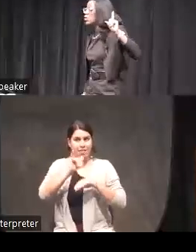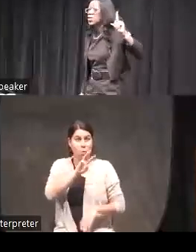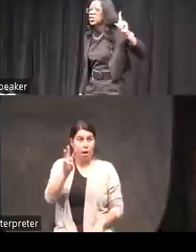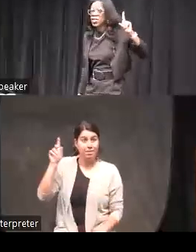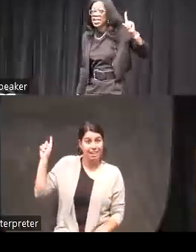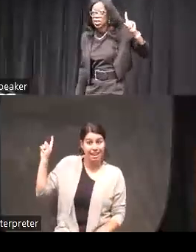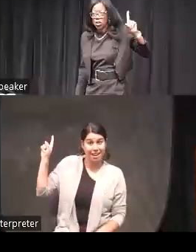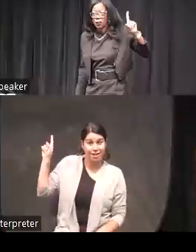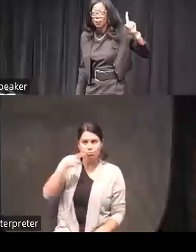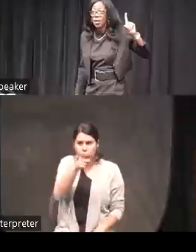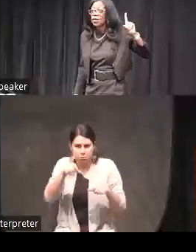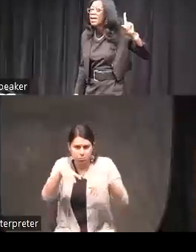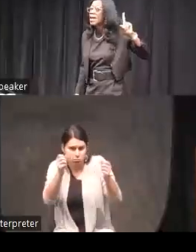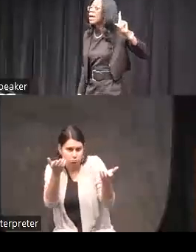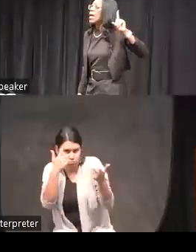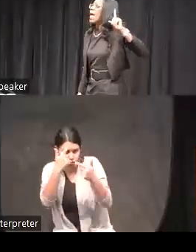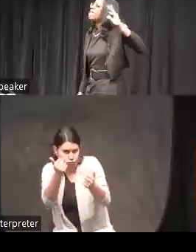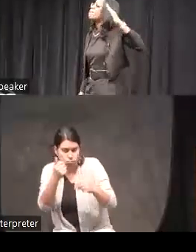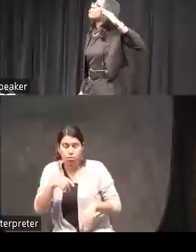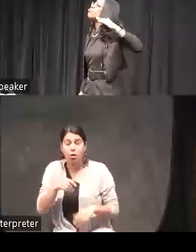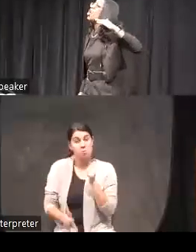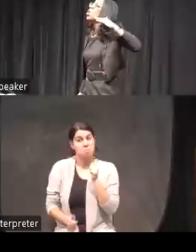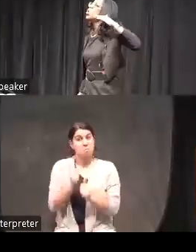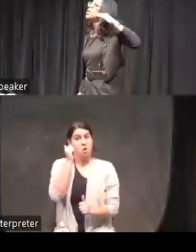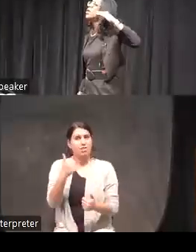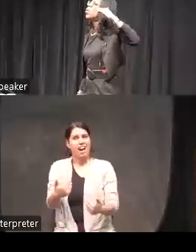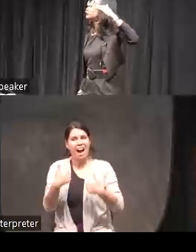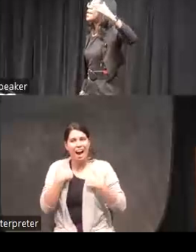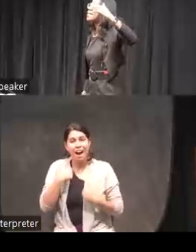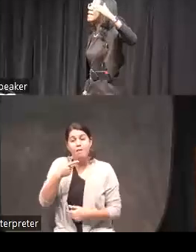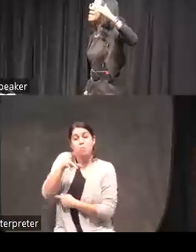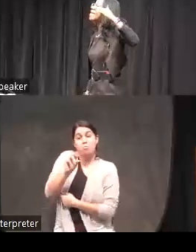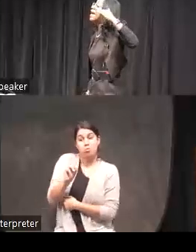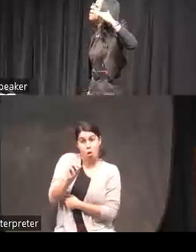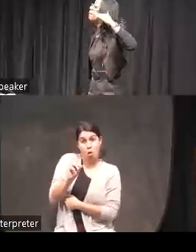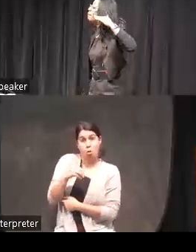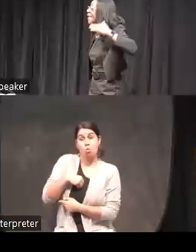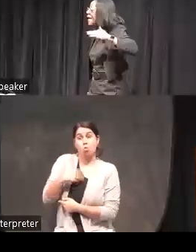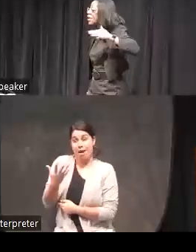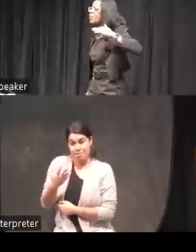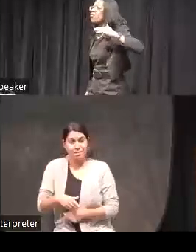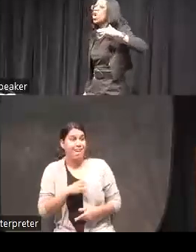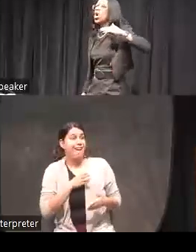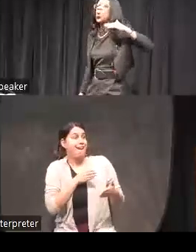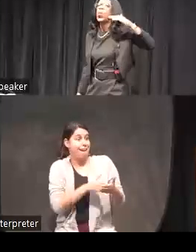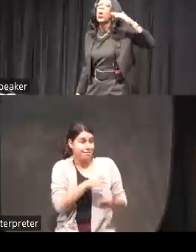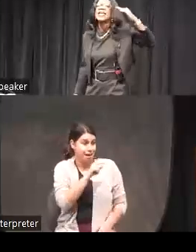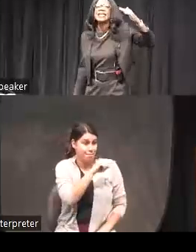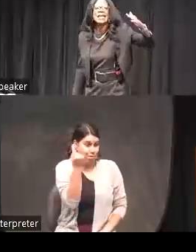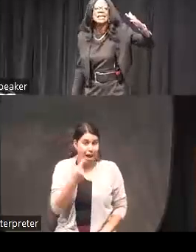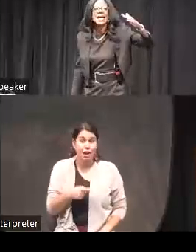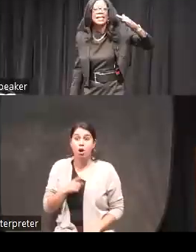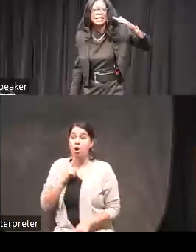which you see here, you could take it too, right? Have pro-white, anti-Black,